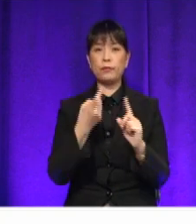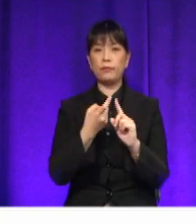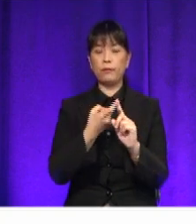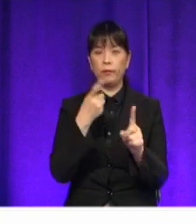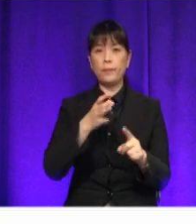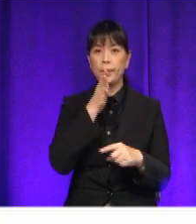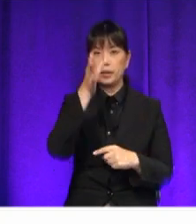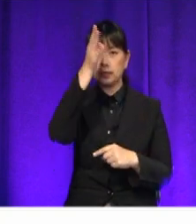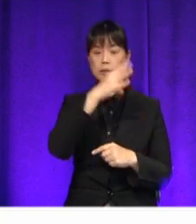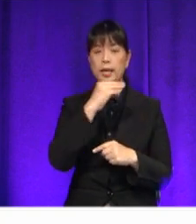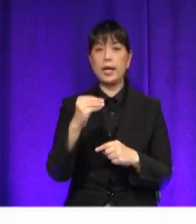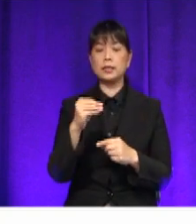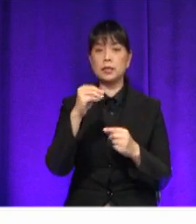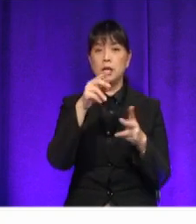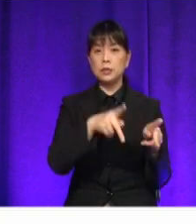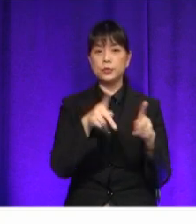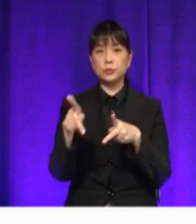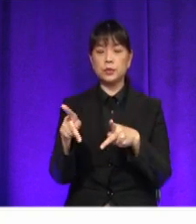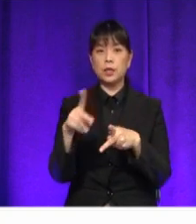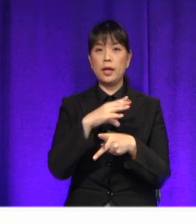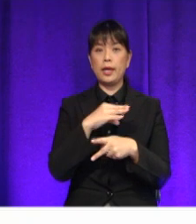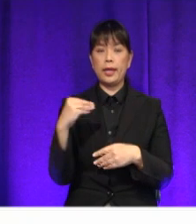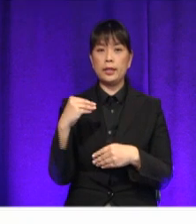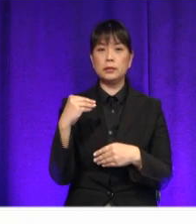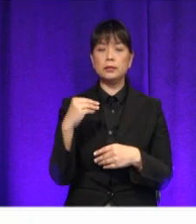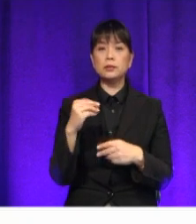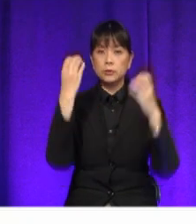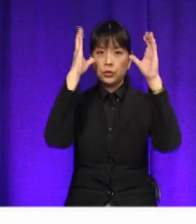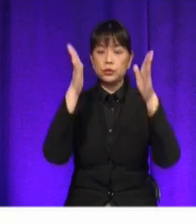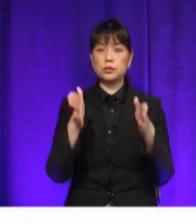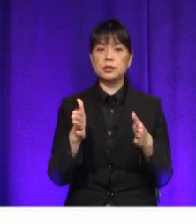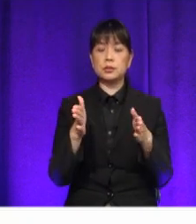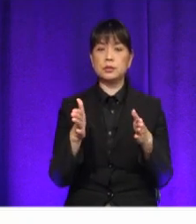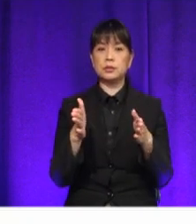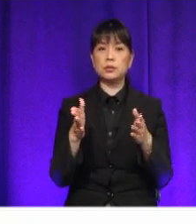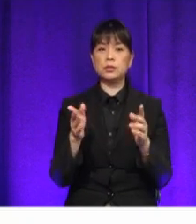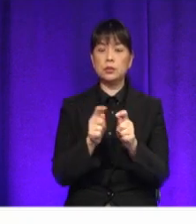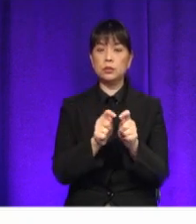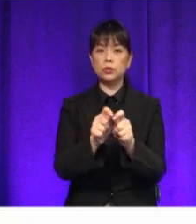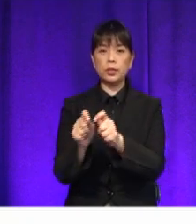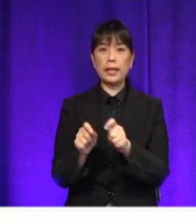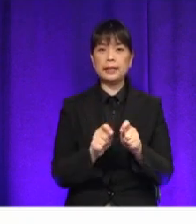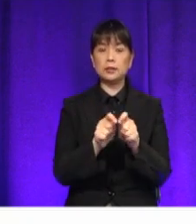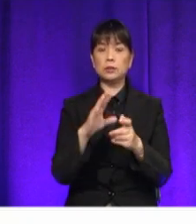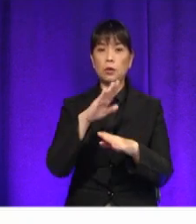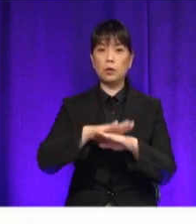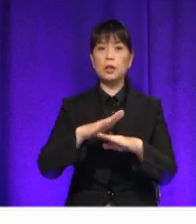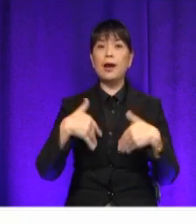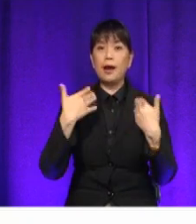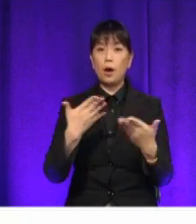students, and I will discuss with them, and of course the teachers, to get their opinions on how best to spend the